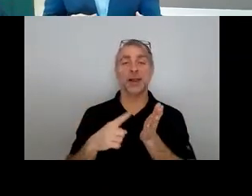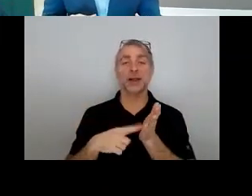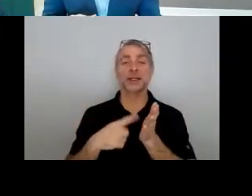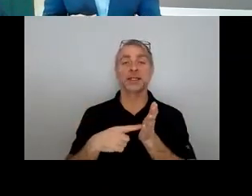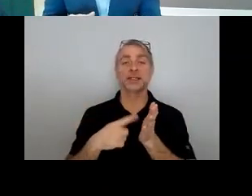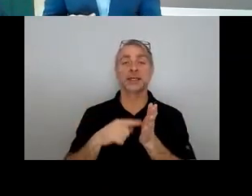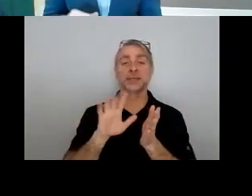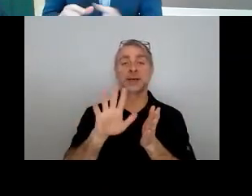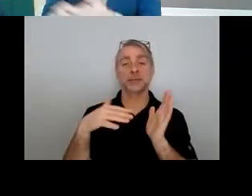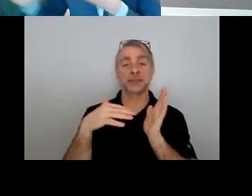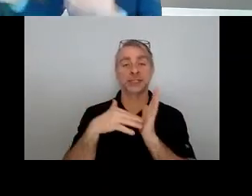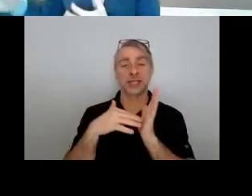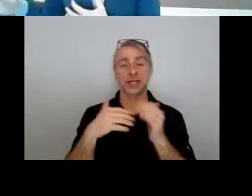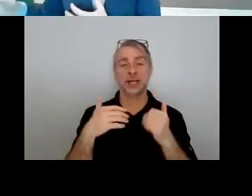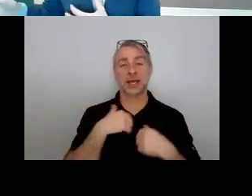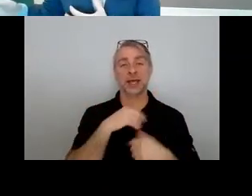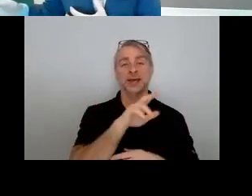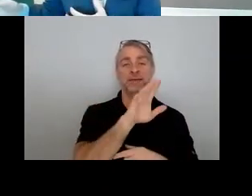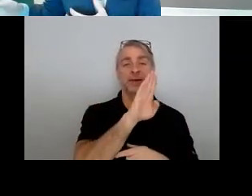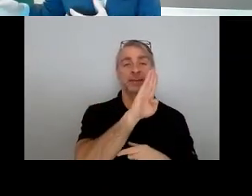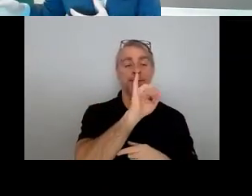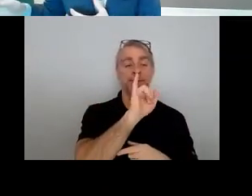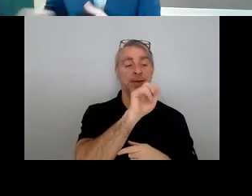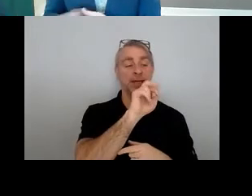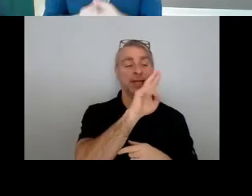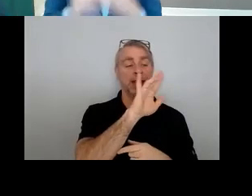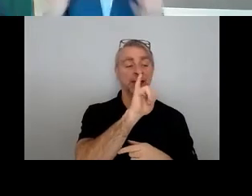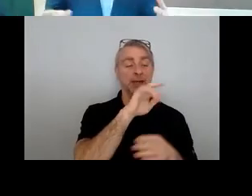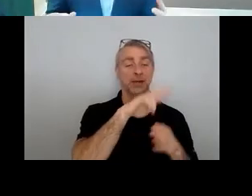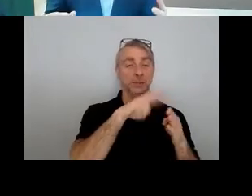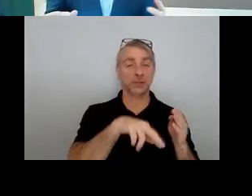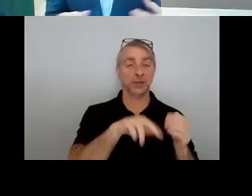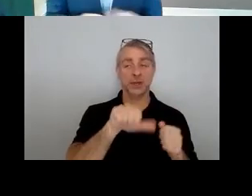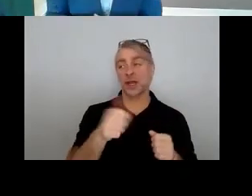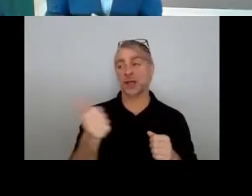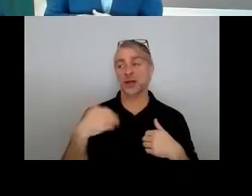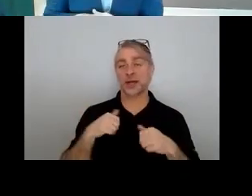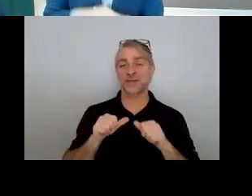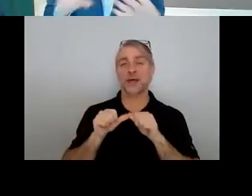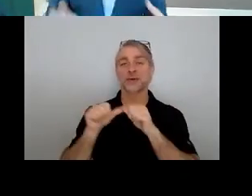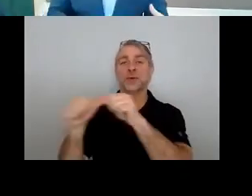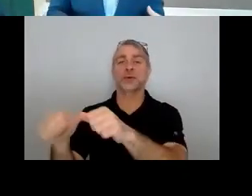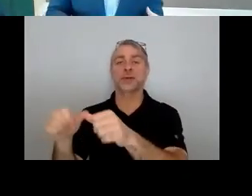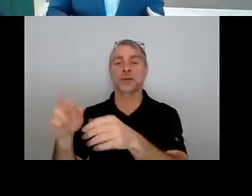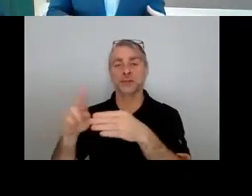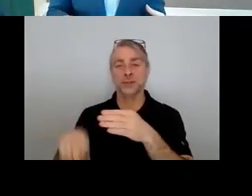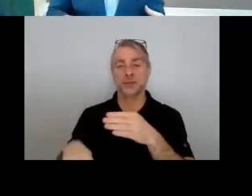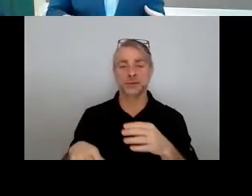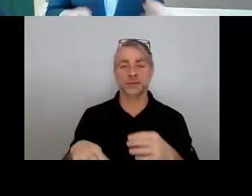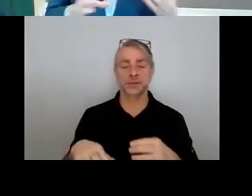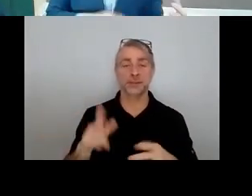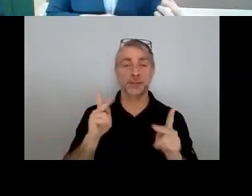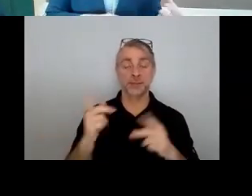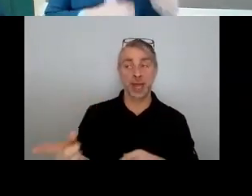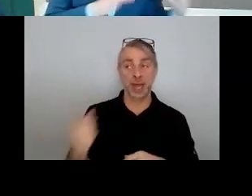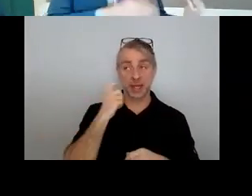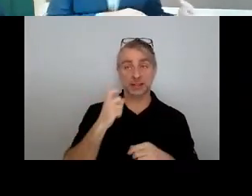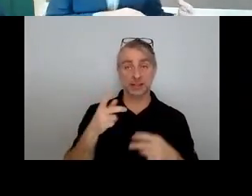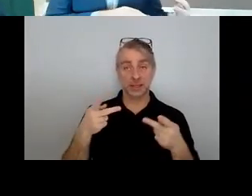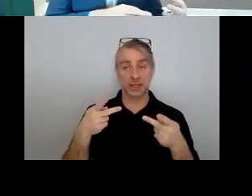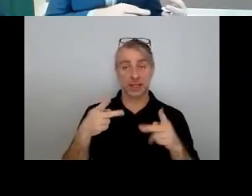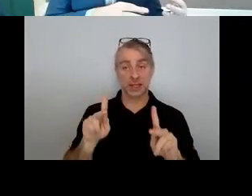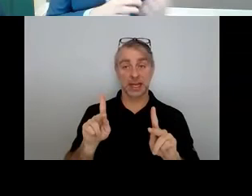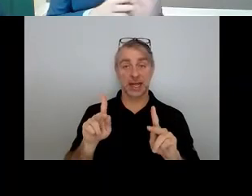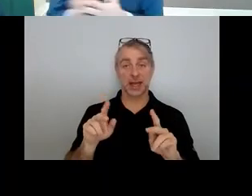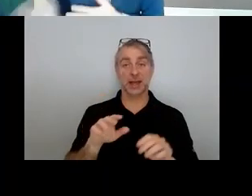or binary outcome, and the rest have a continuous outcome. So a common question is it permissible to transform the